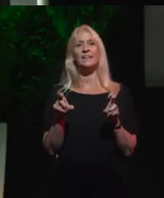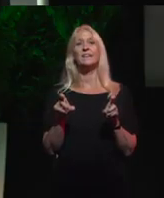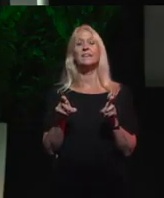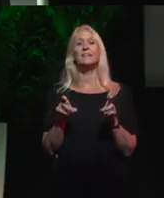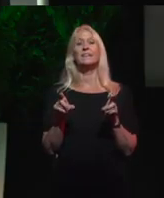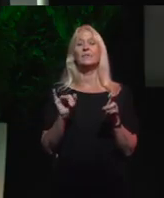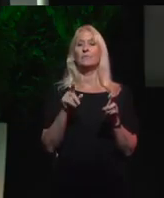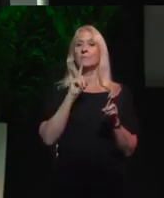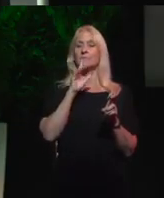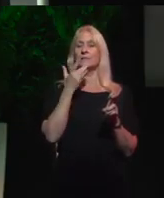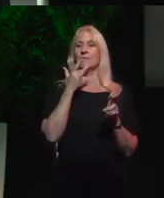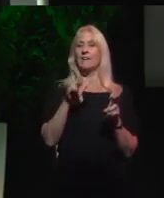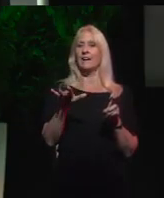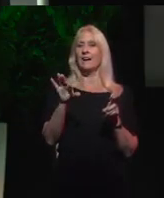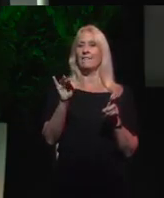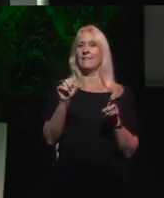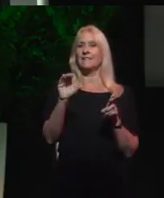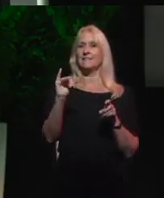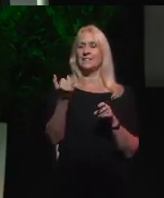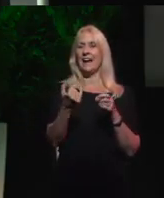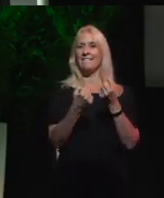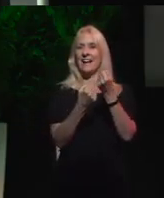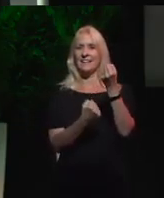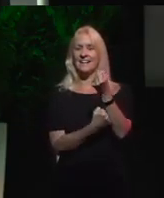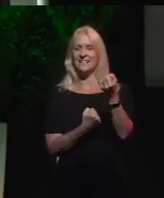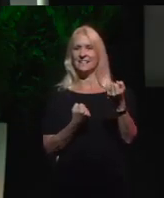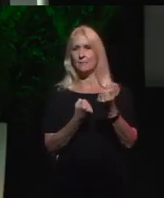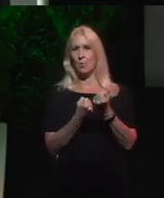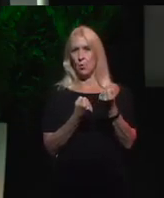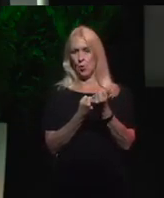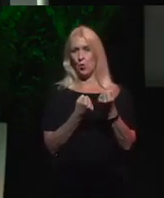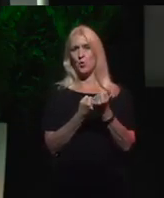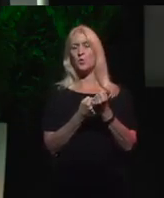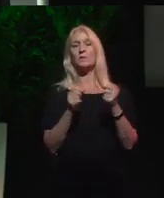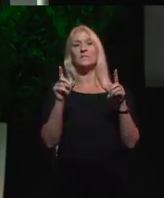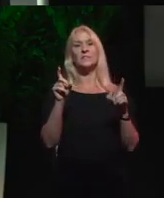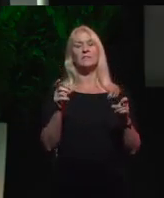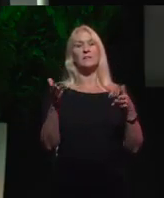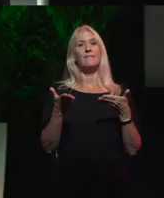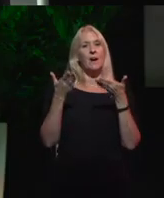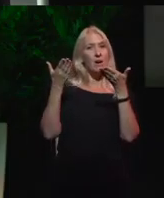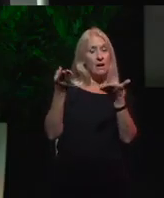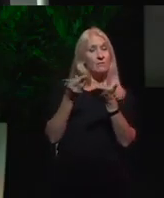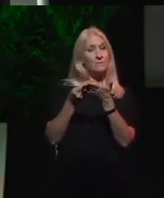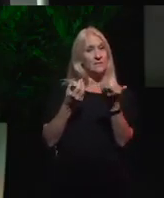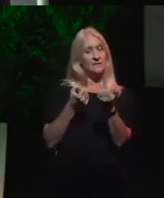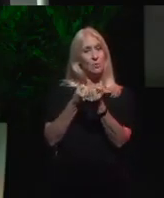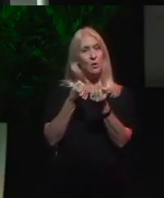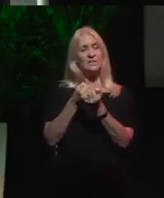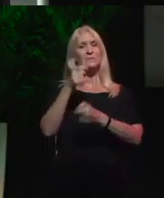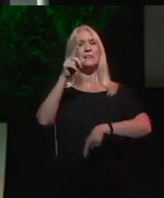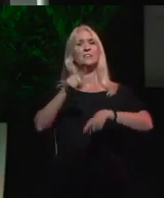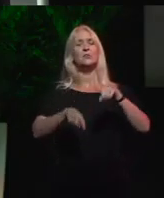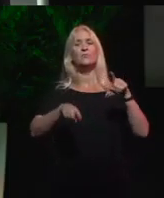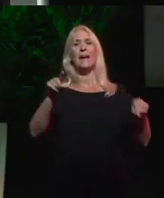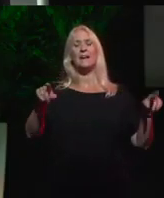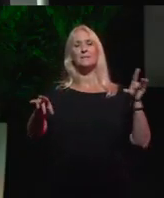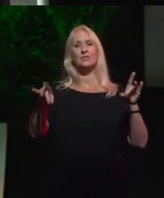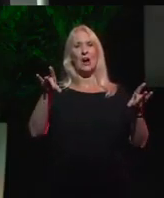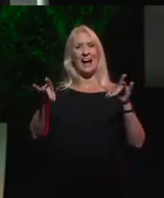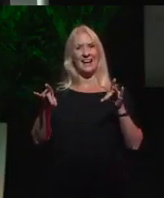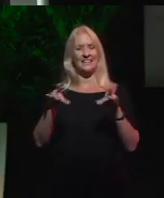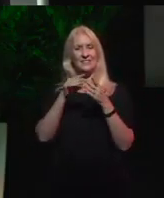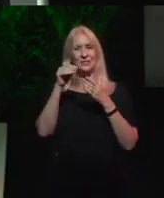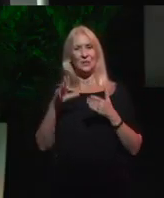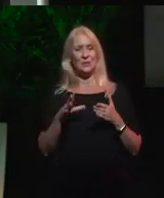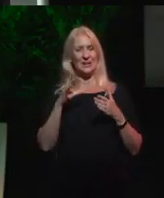very fortunate for the FSCJ Foundation to support this effort. They have offered up funds so we can do randomized drawings for students who complete